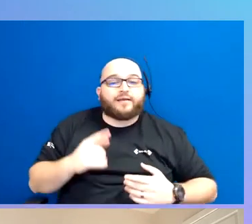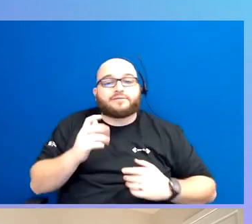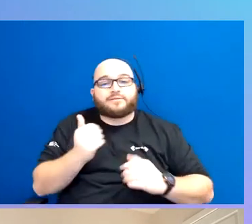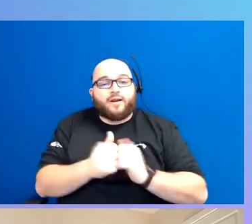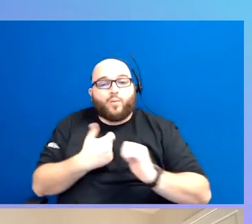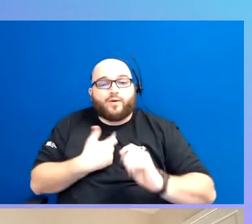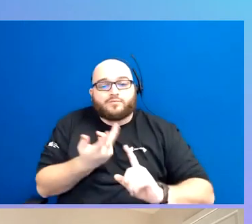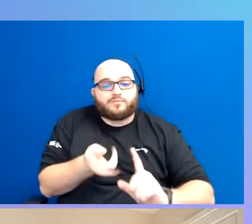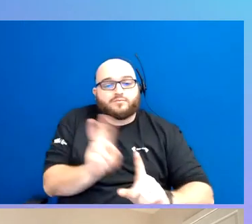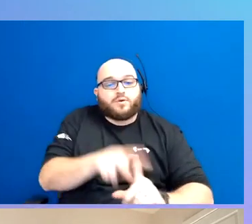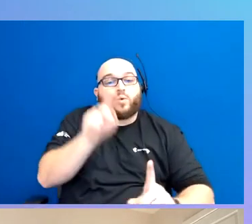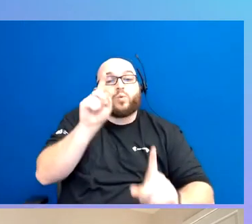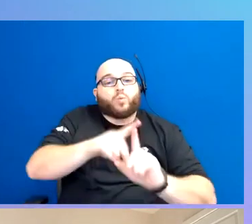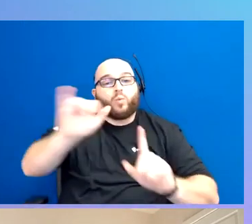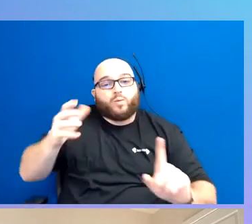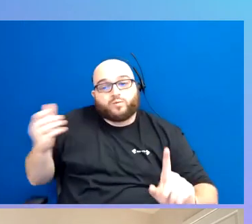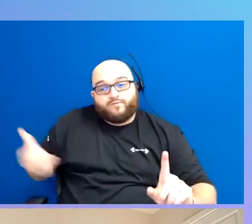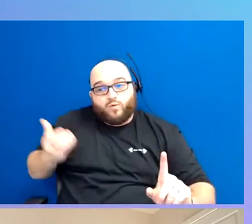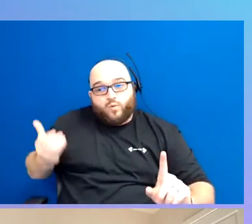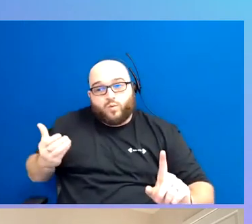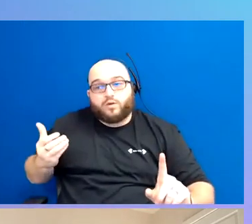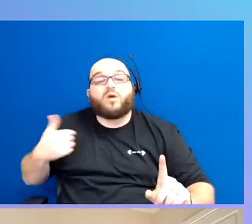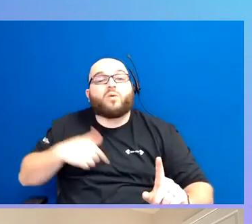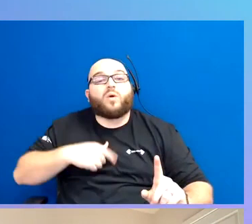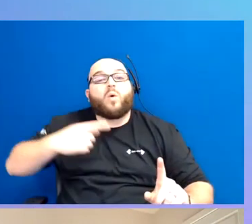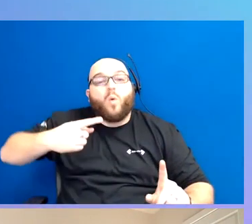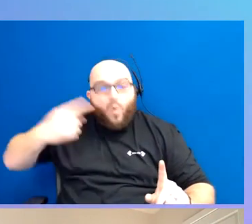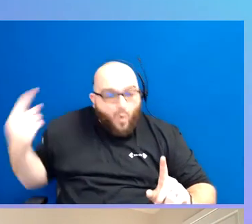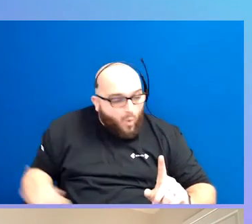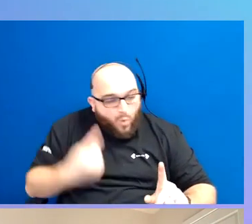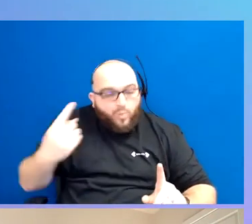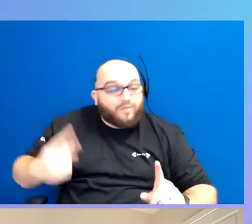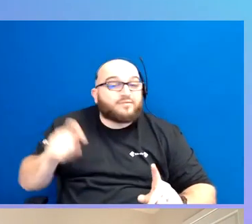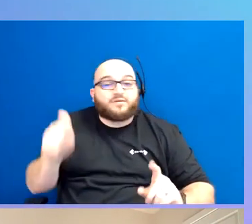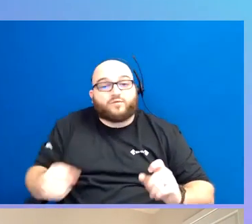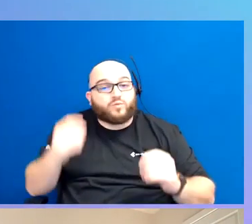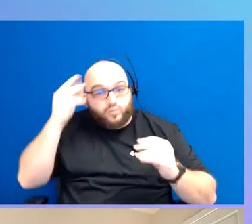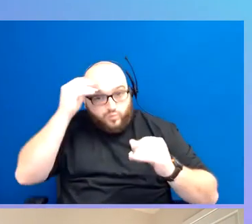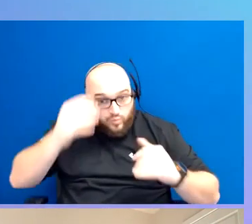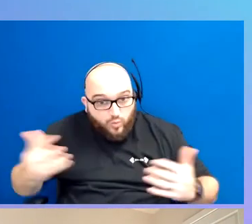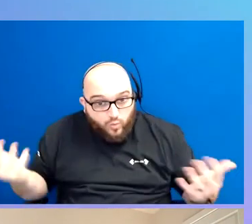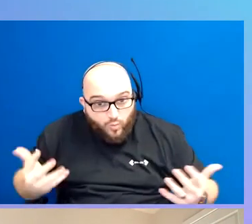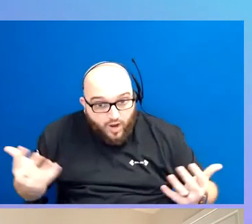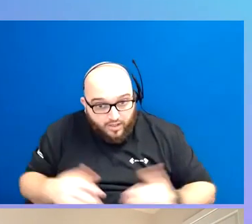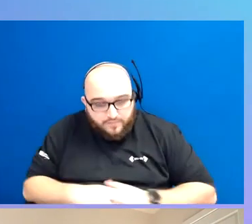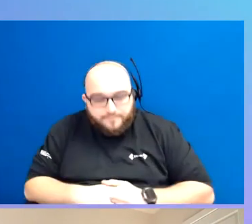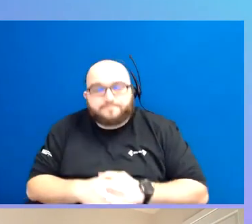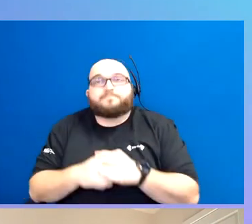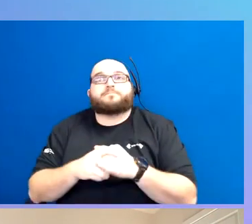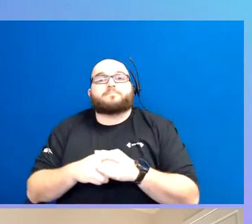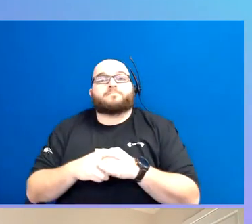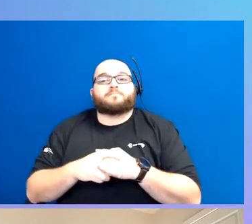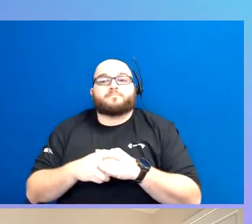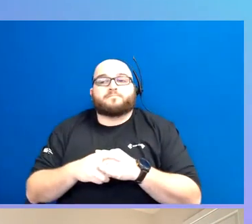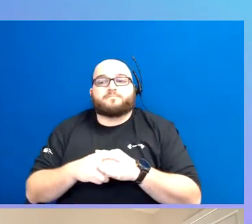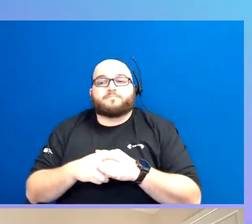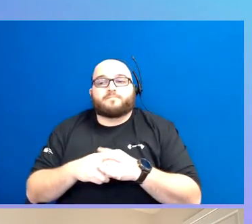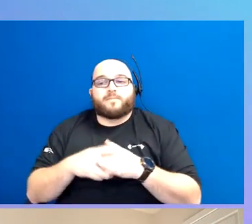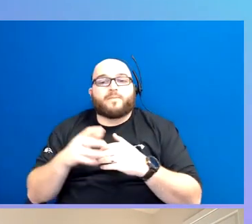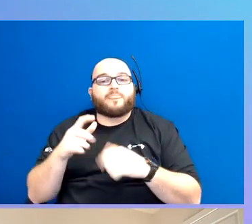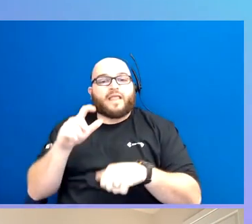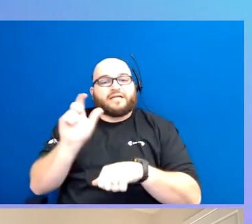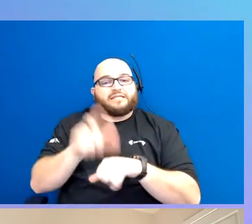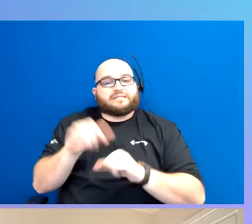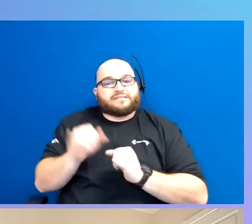mobile applications, we always have to consider one really important fact, and that is about the timeline